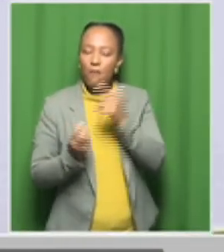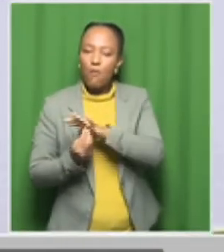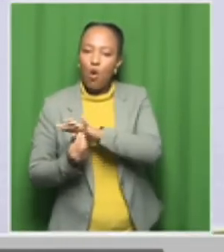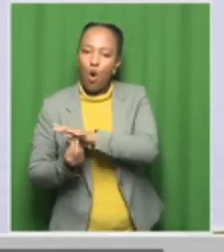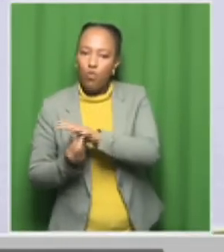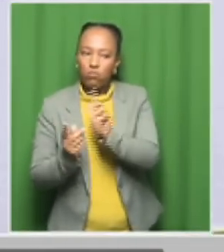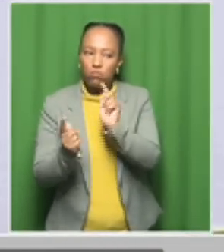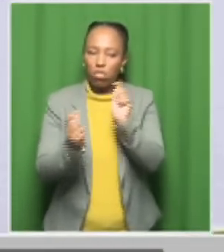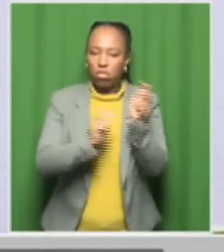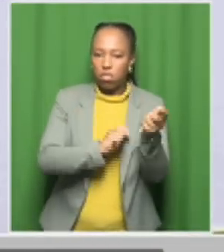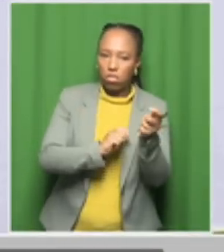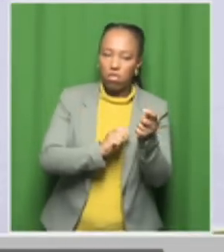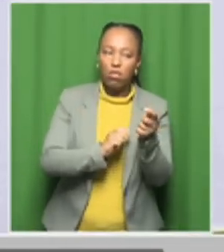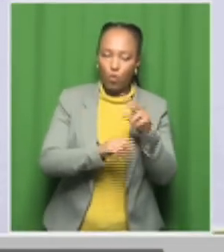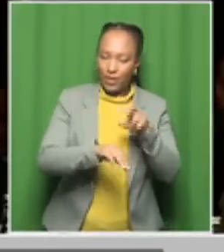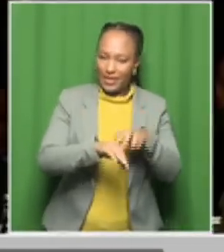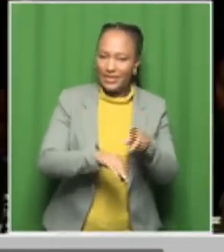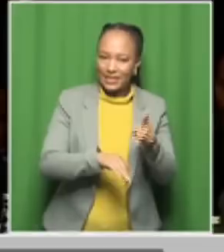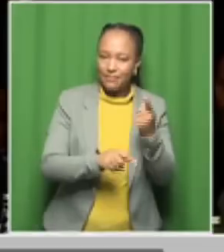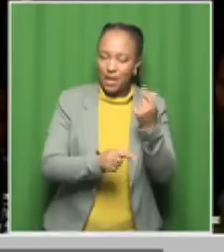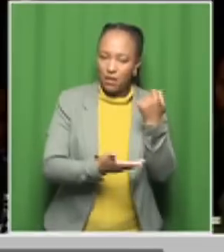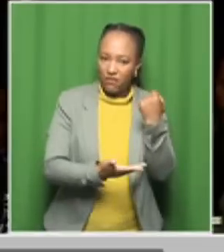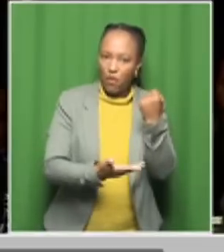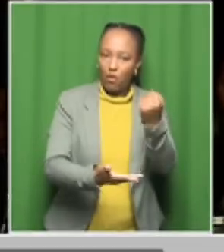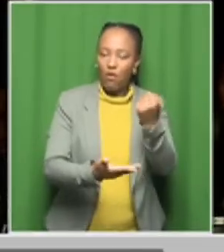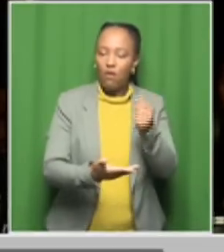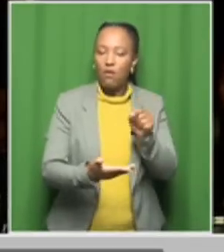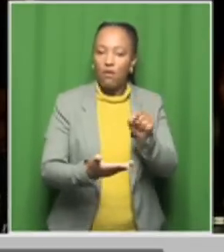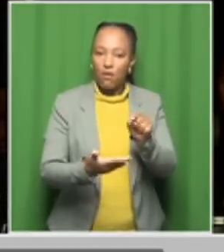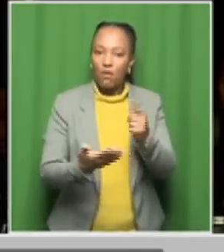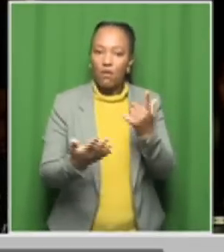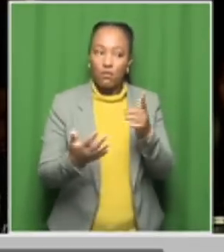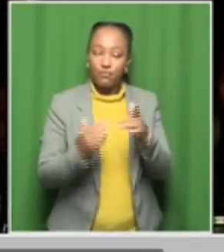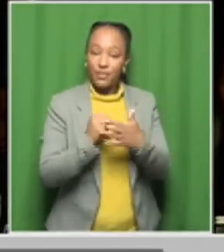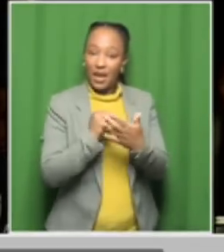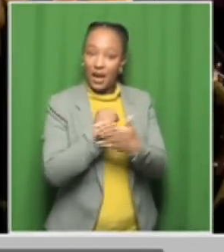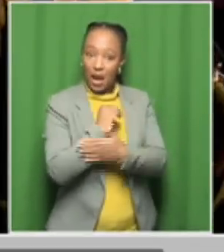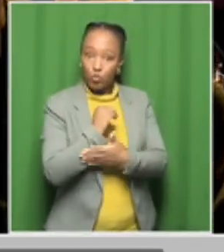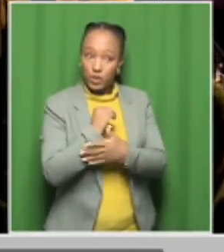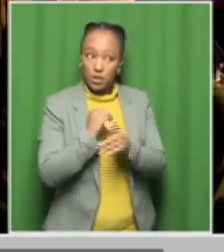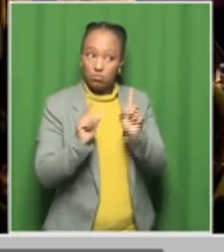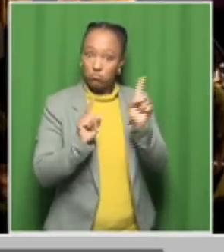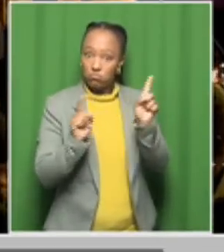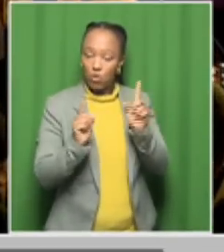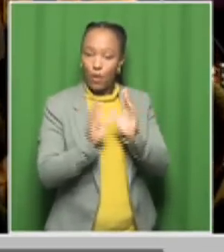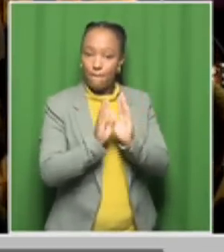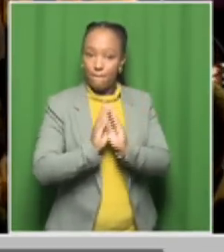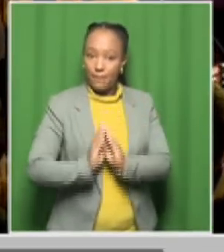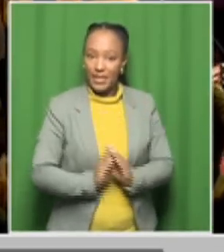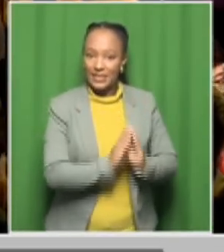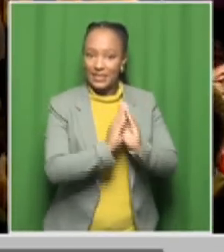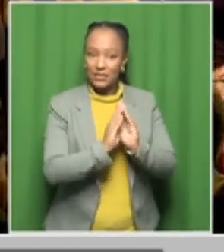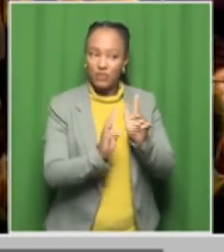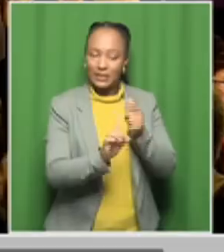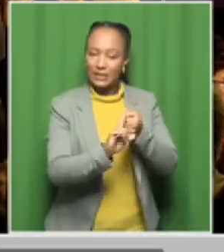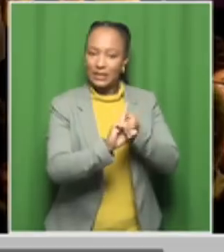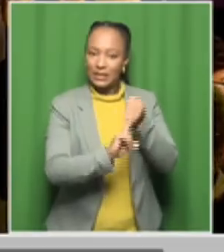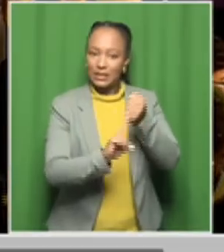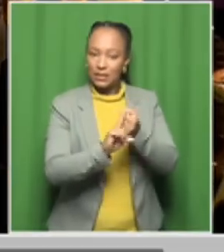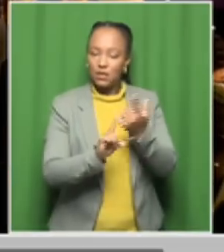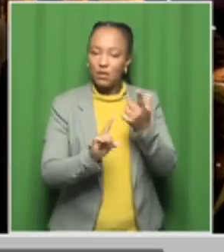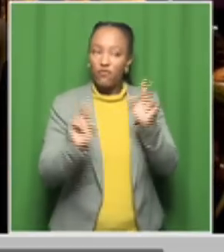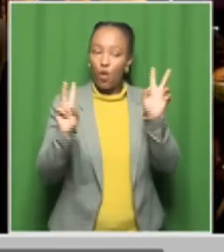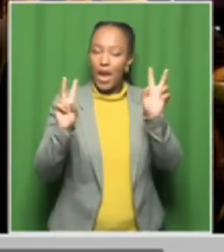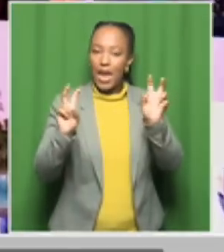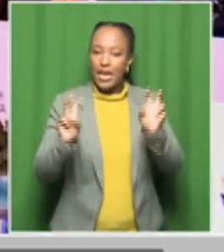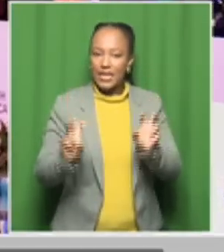we want to use our G20 presidency, therefore, to mobilize resources for funding the just energy transition in the